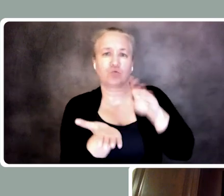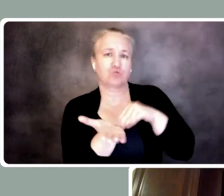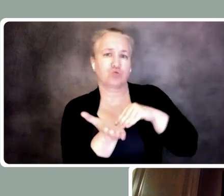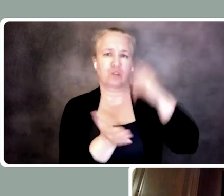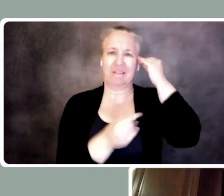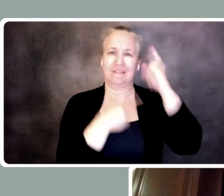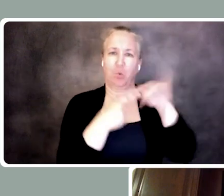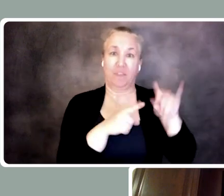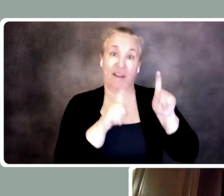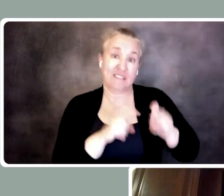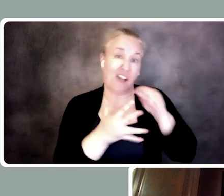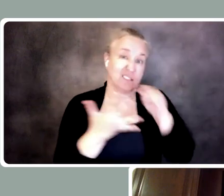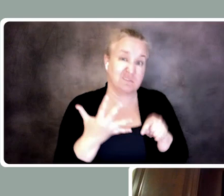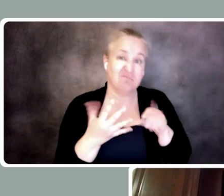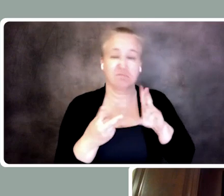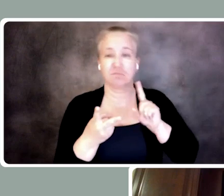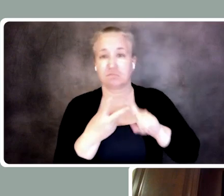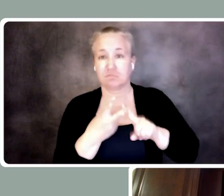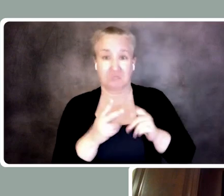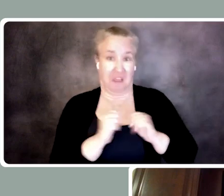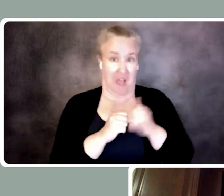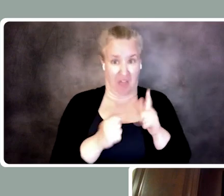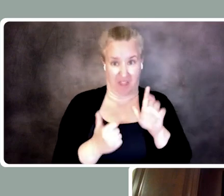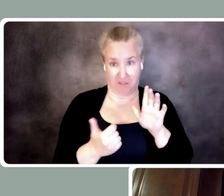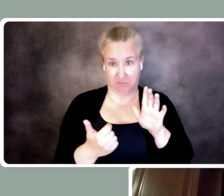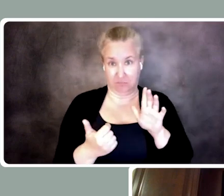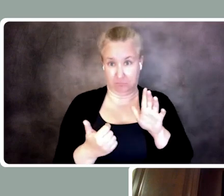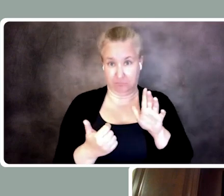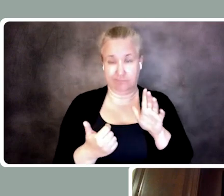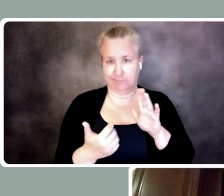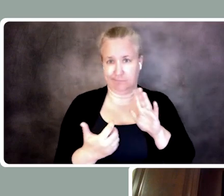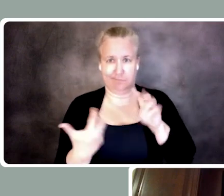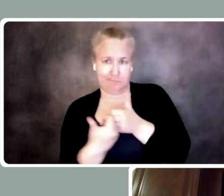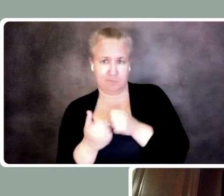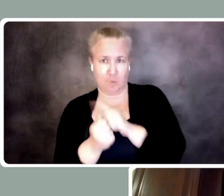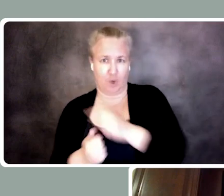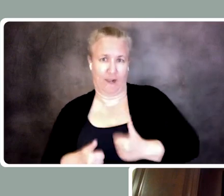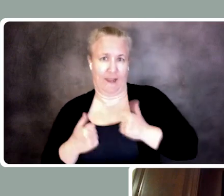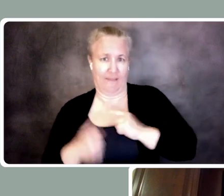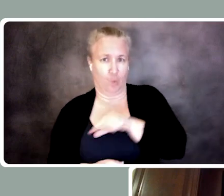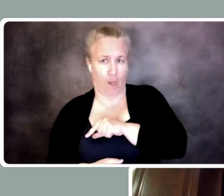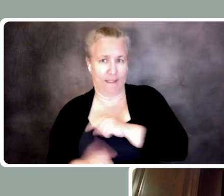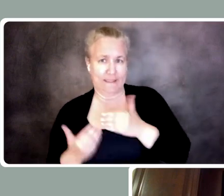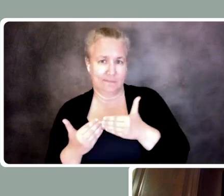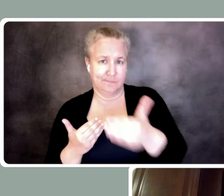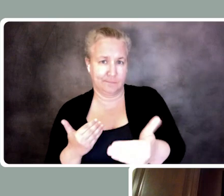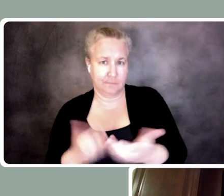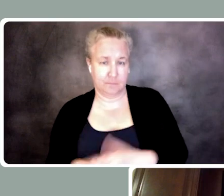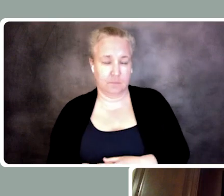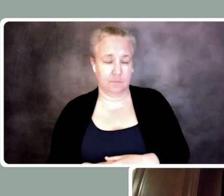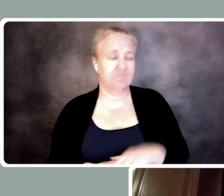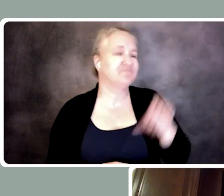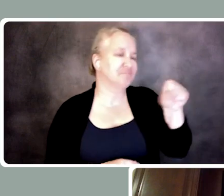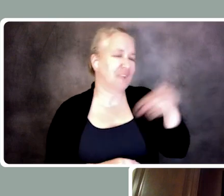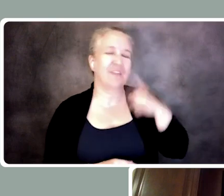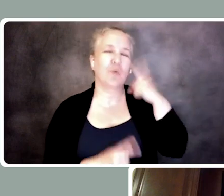the tests and how it works with your quality of life over time. Right. I think one of the big things I